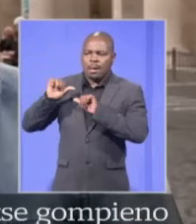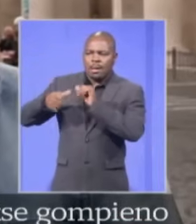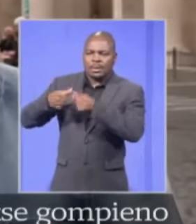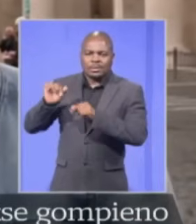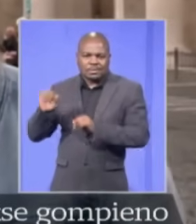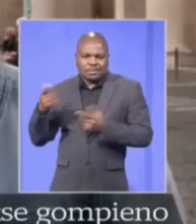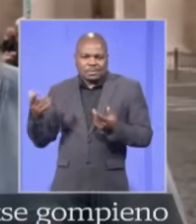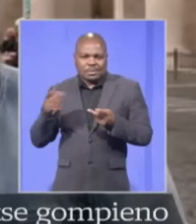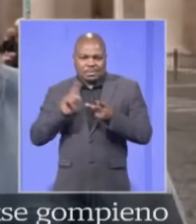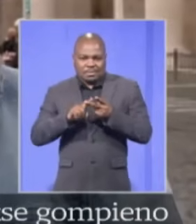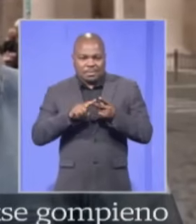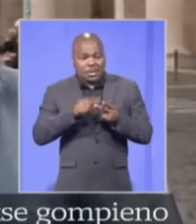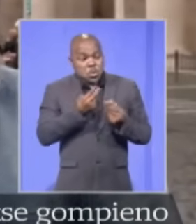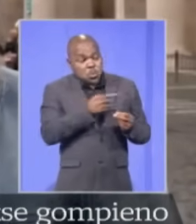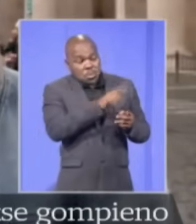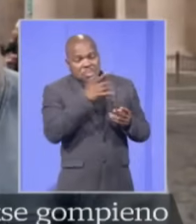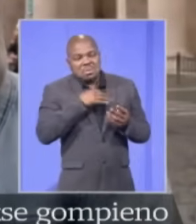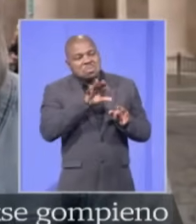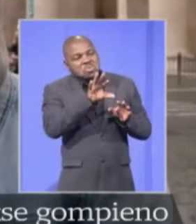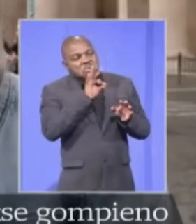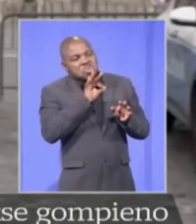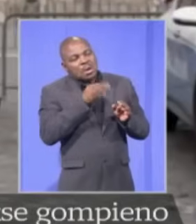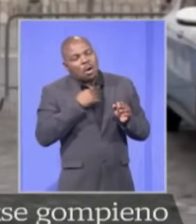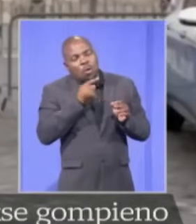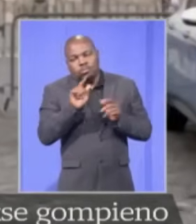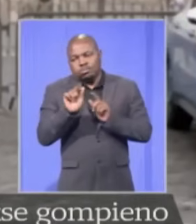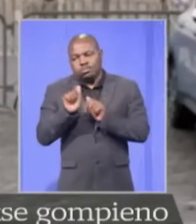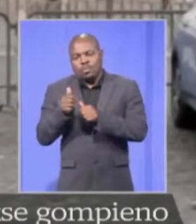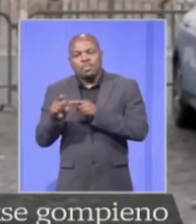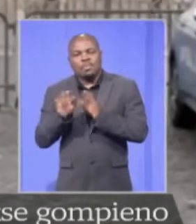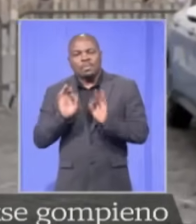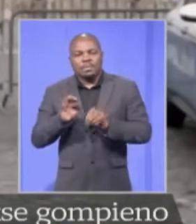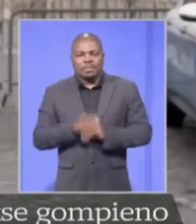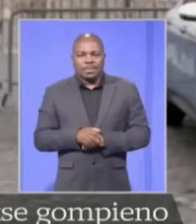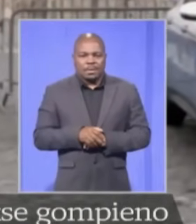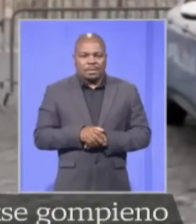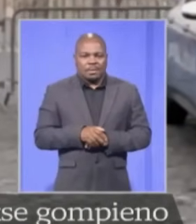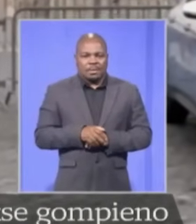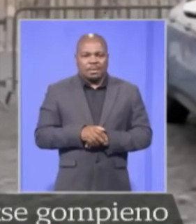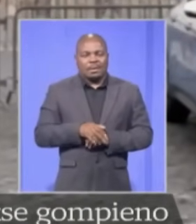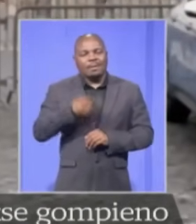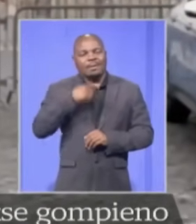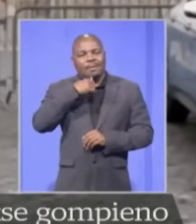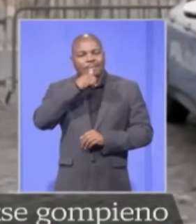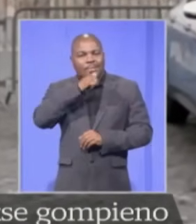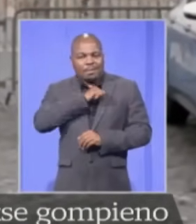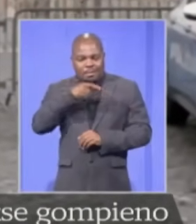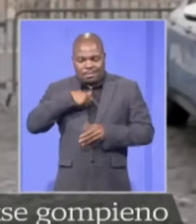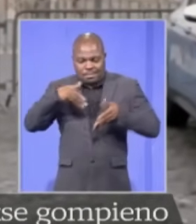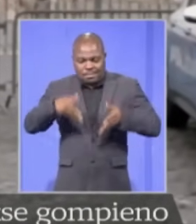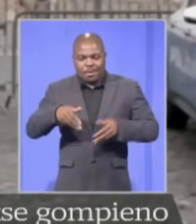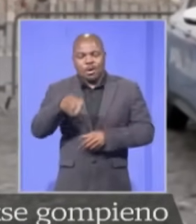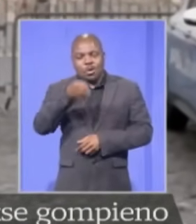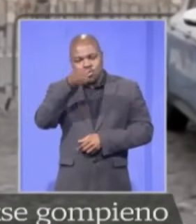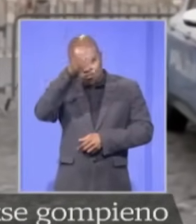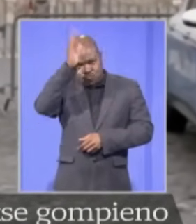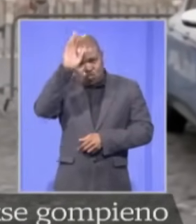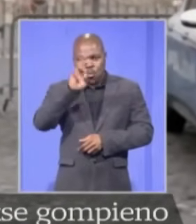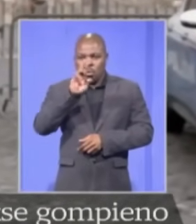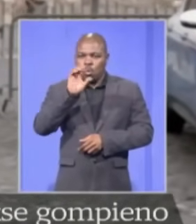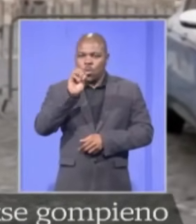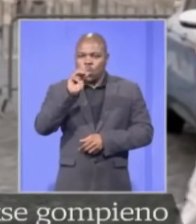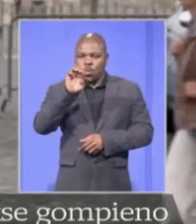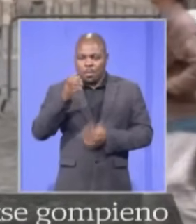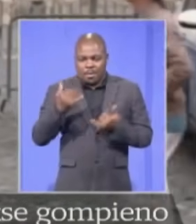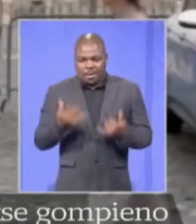guiding the cardinals as they choose the next pope. I think it's really amazing. We're very fortunate to be in Rome at this time. So,